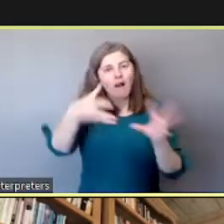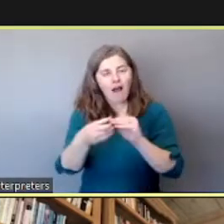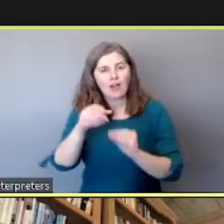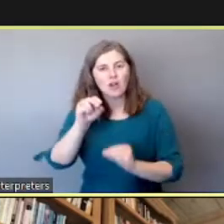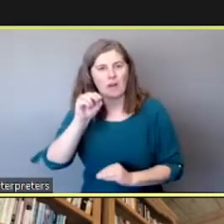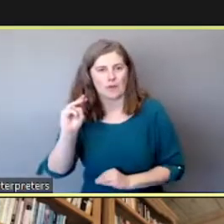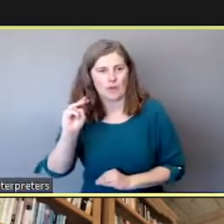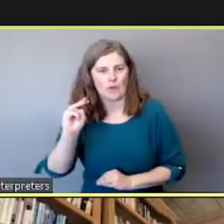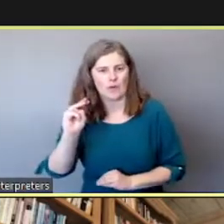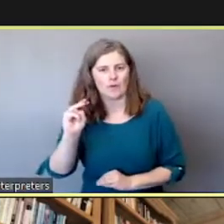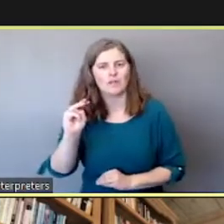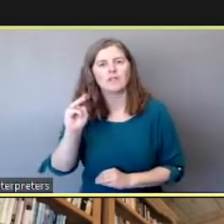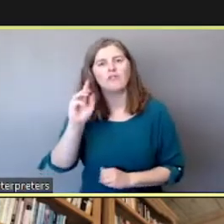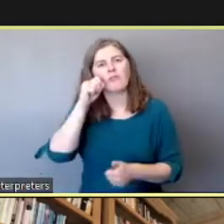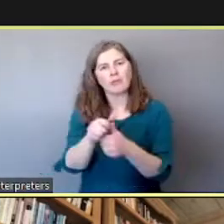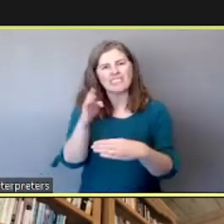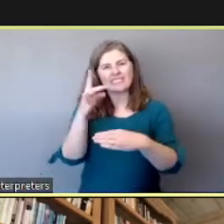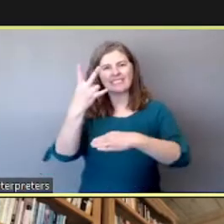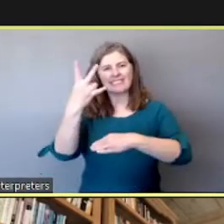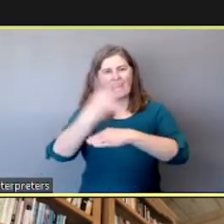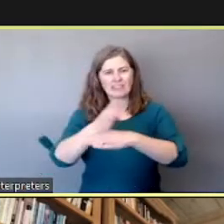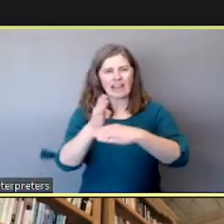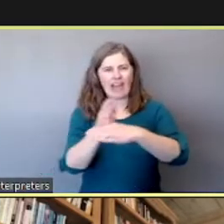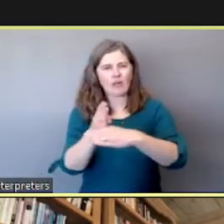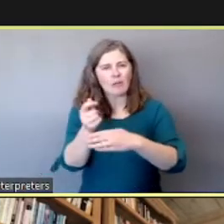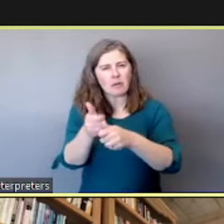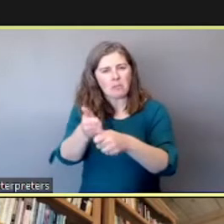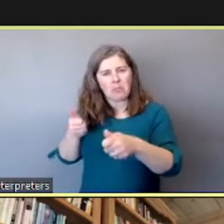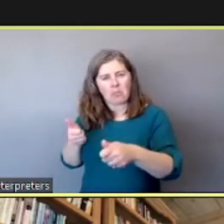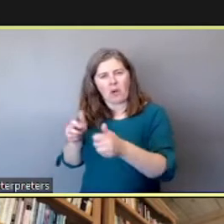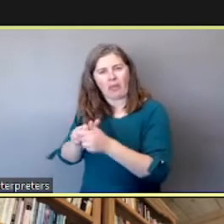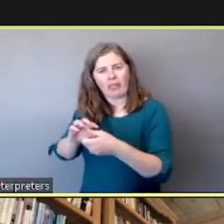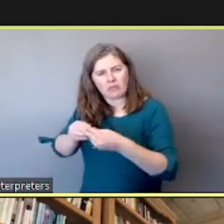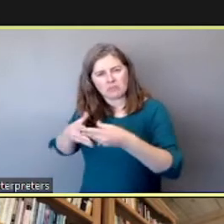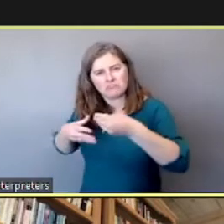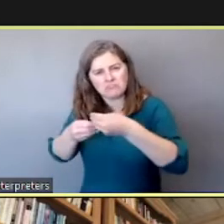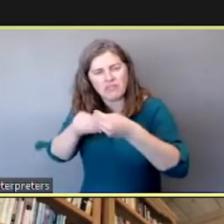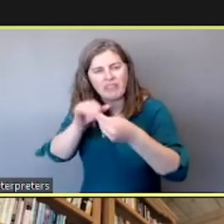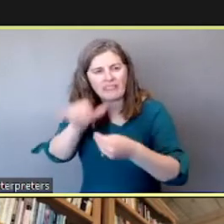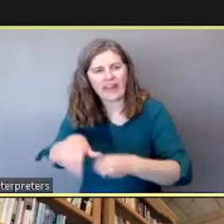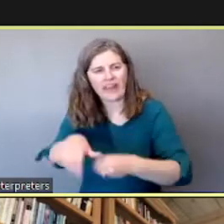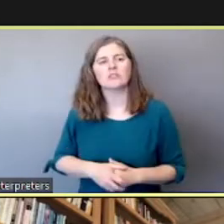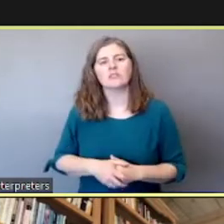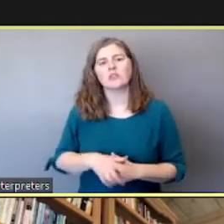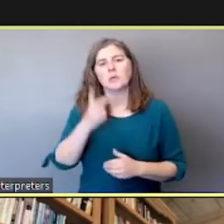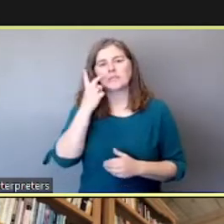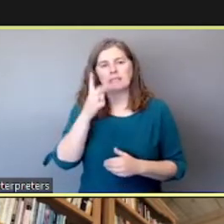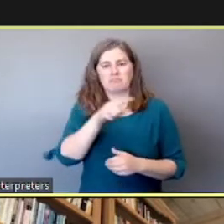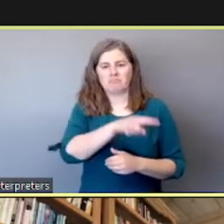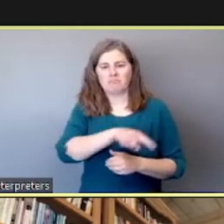a 7-day average. There's a little bit of a lag in there as well, and you can see that both of those